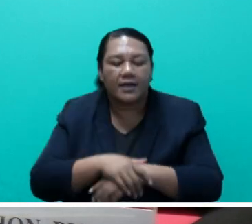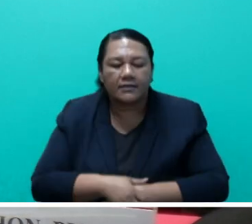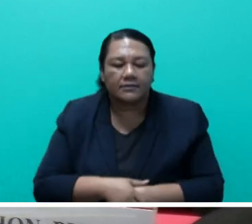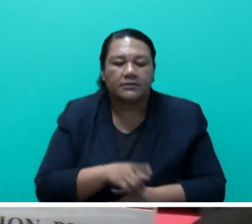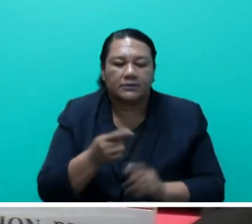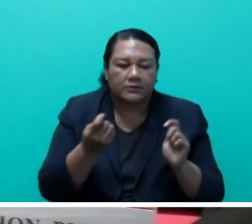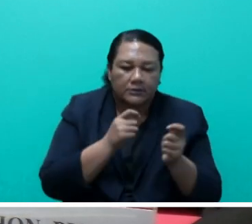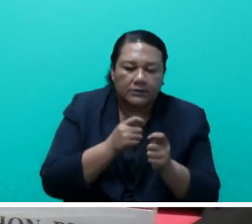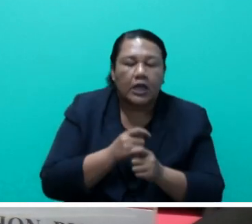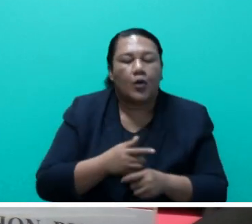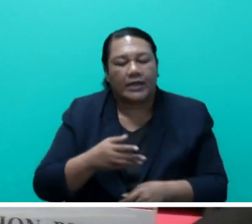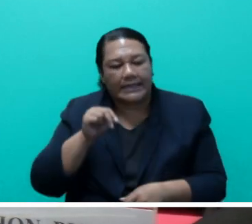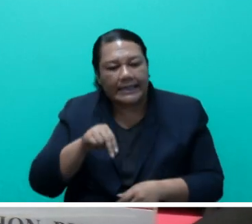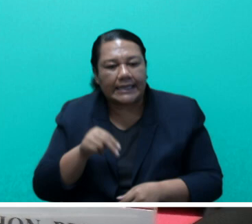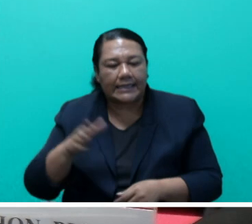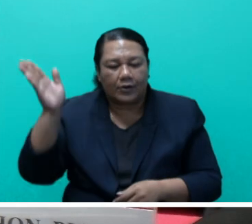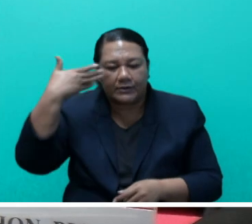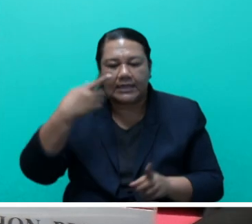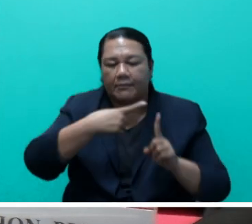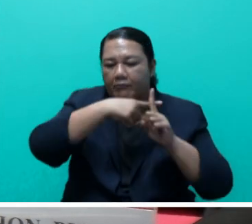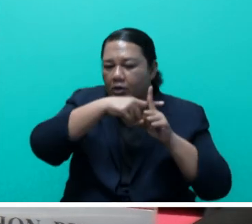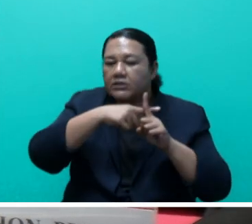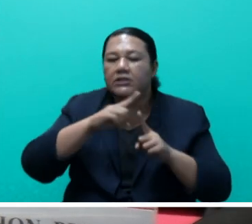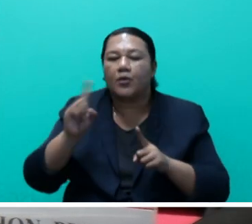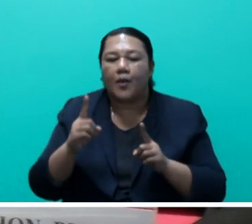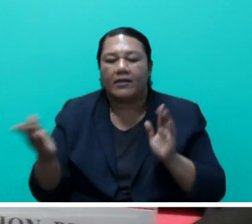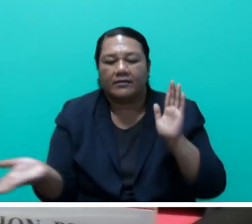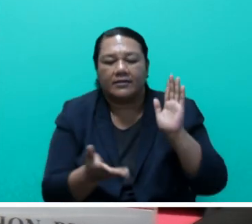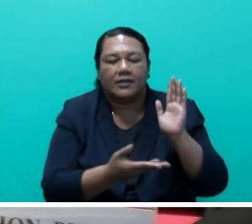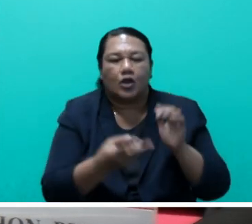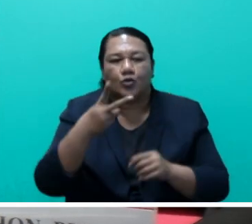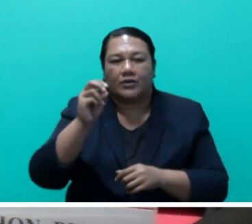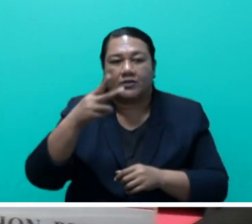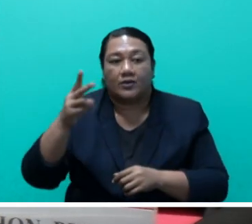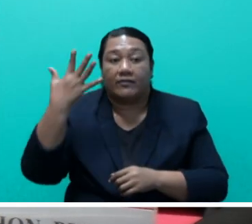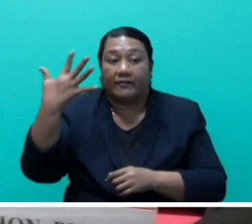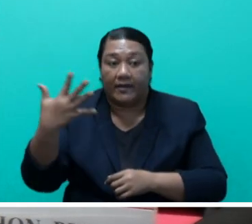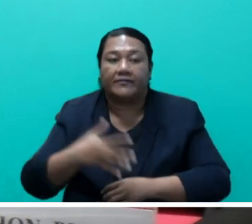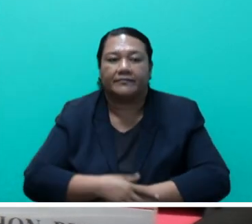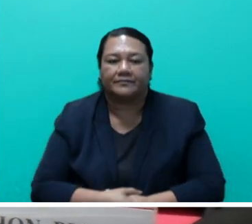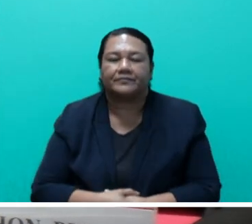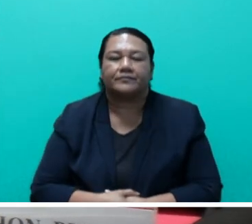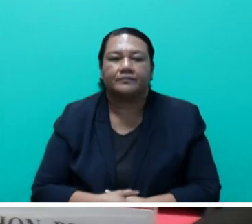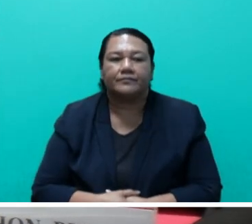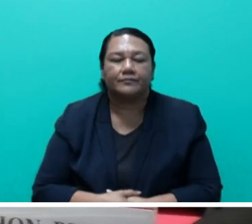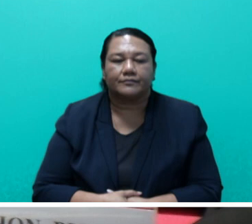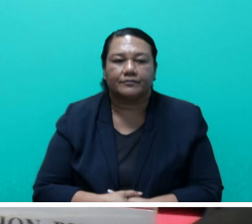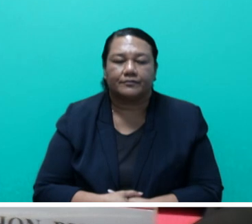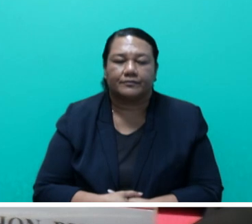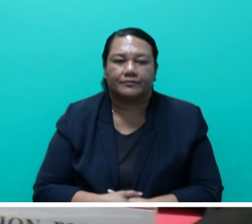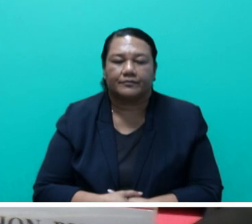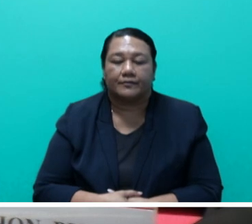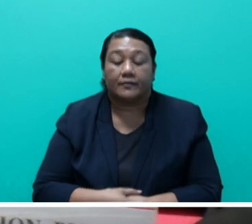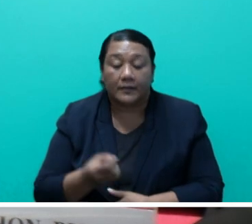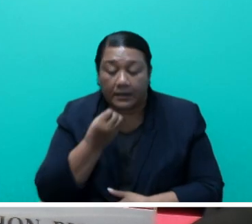positive results from 2025 harvesting season. Mr. Speaker, as I mentioned,